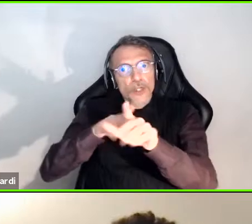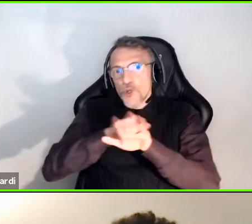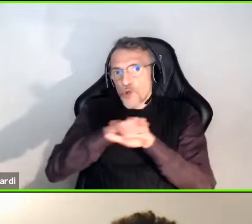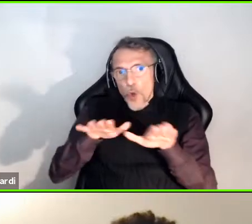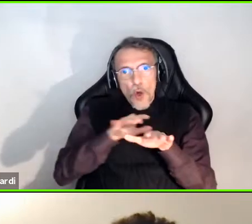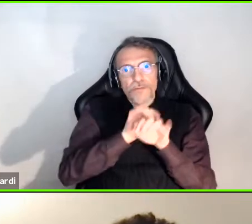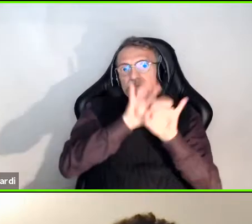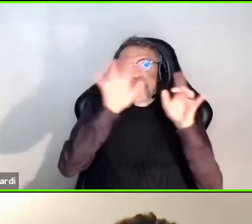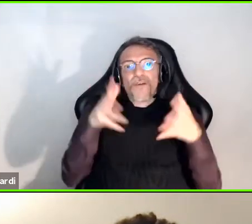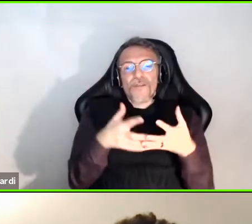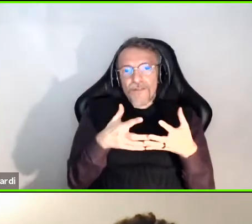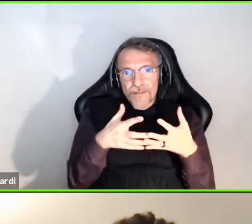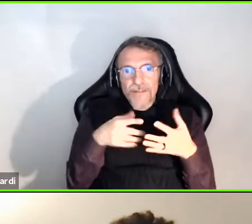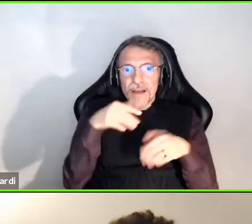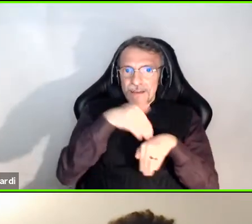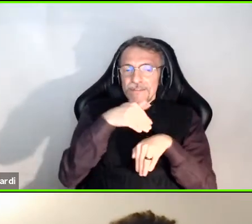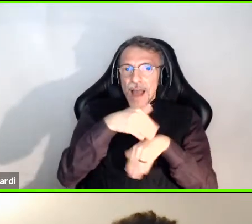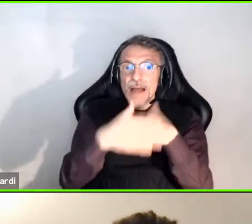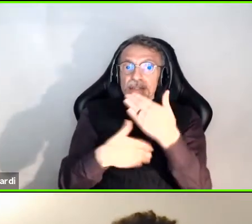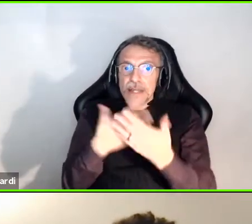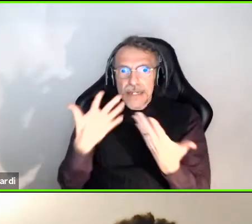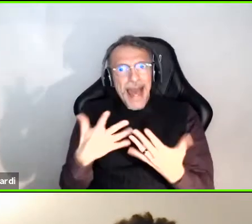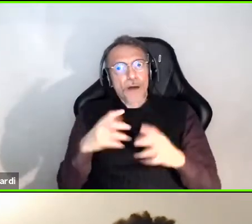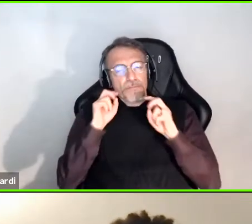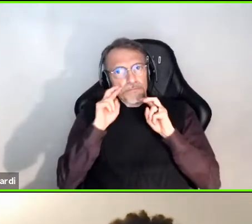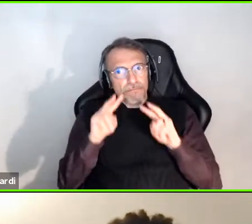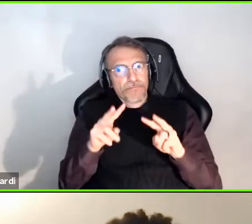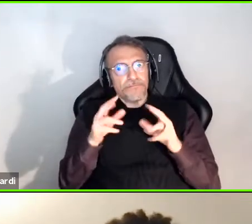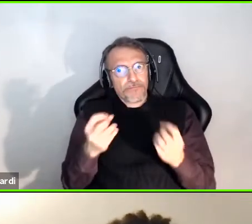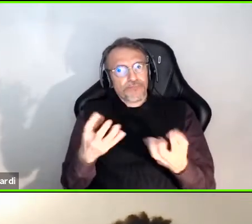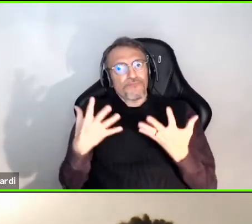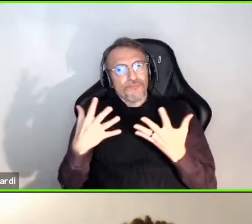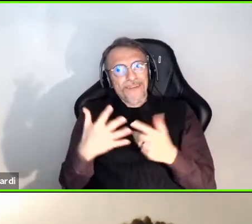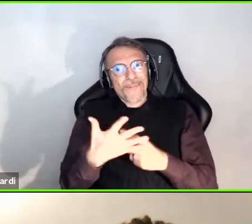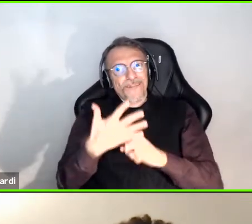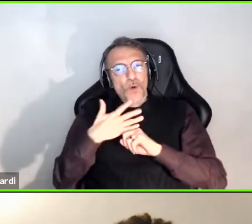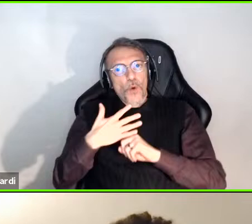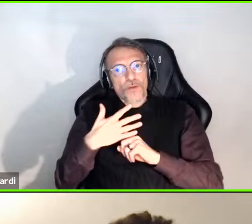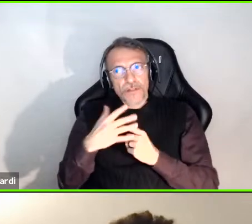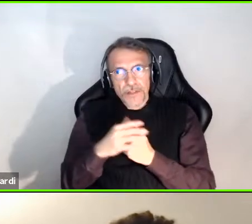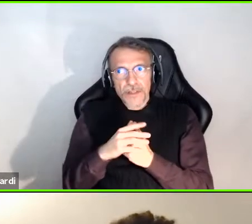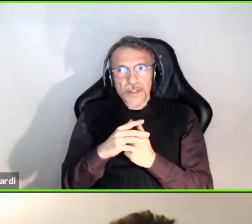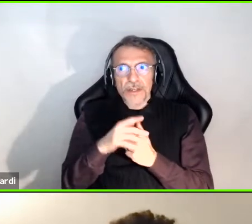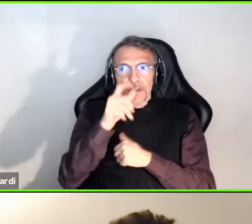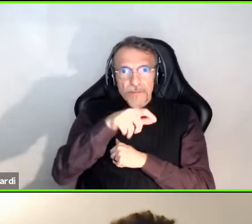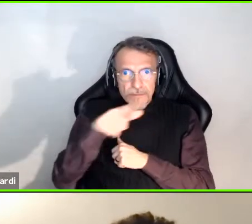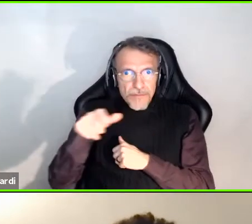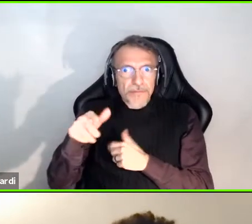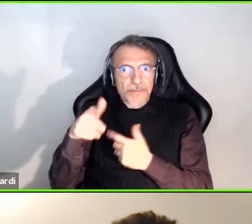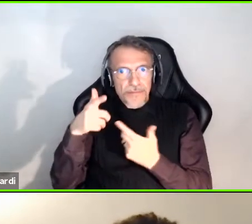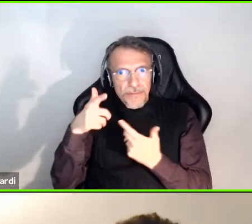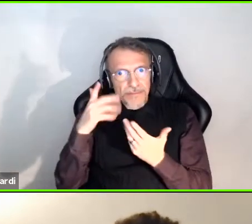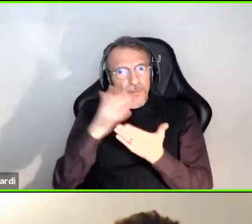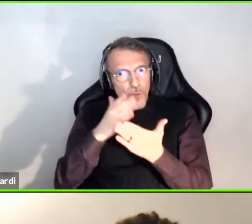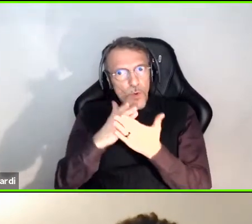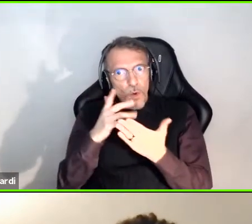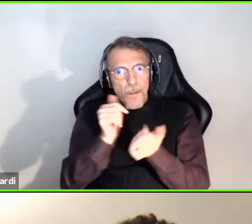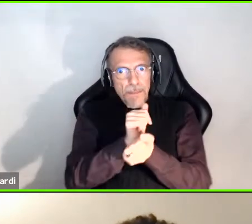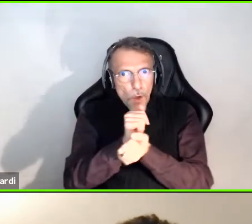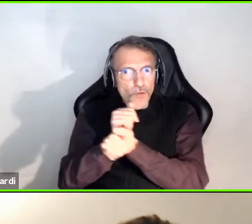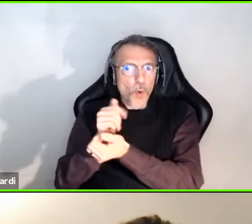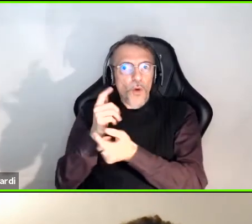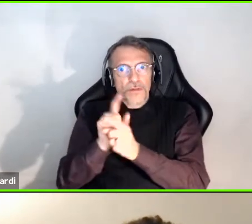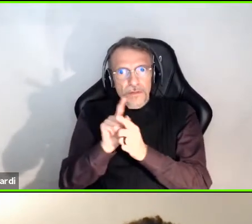under a normal situation. But I think this really forces, you know, creditors, this really forces borrowers as well